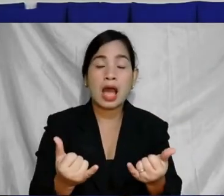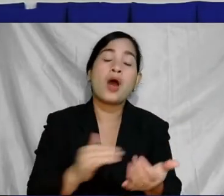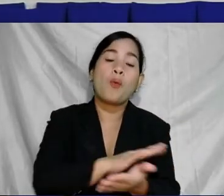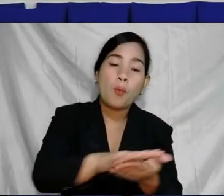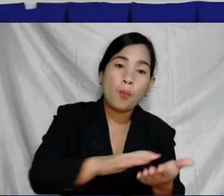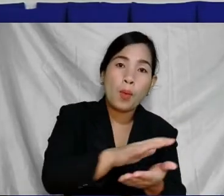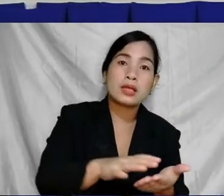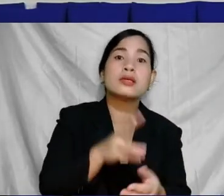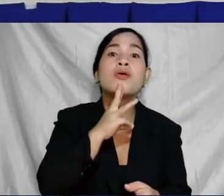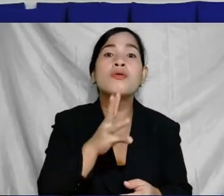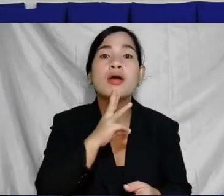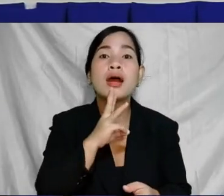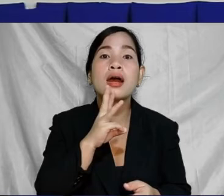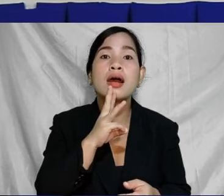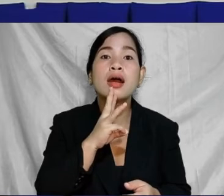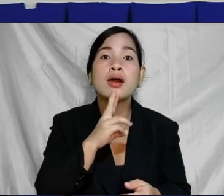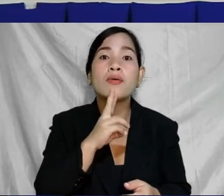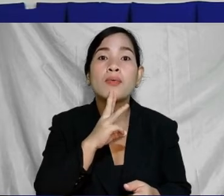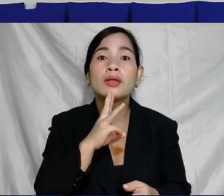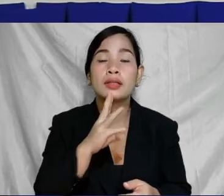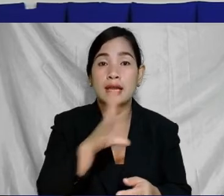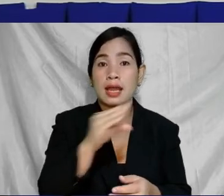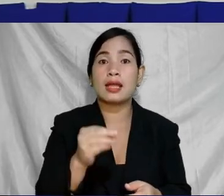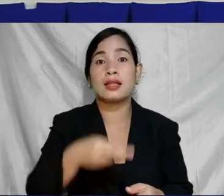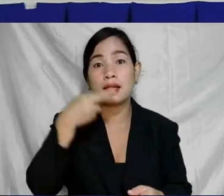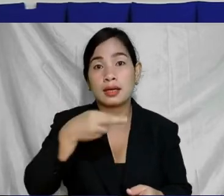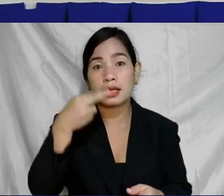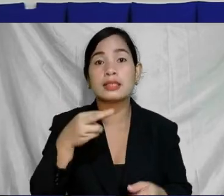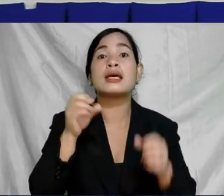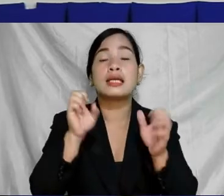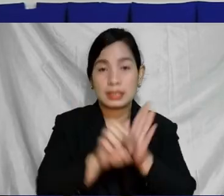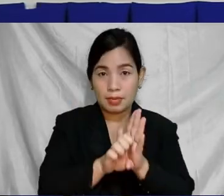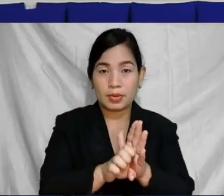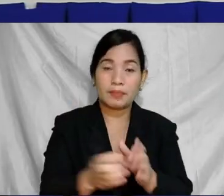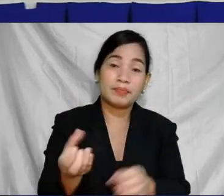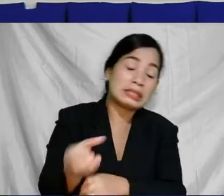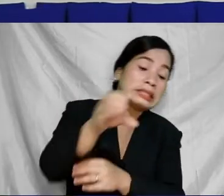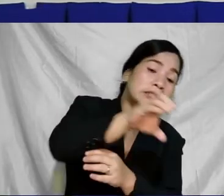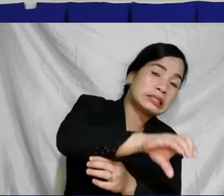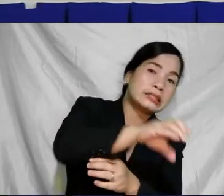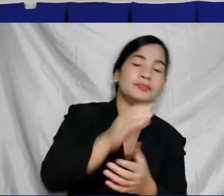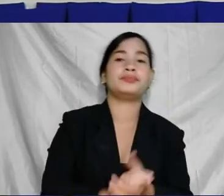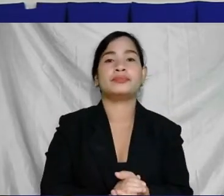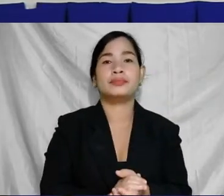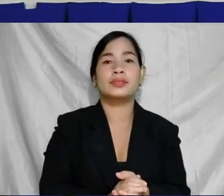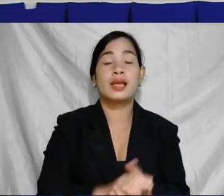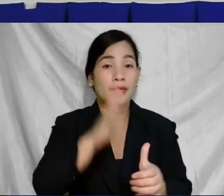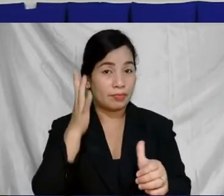rice, that is already an example of decantation. Next is coconut meat and cream.